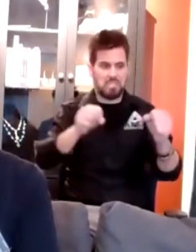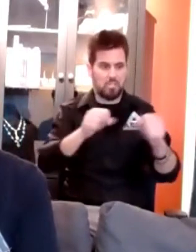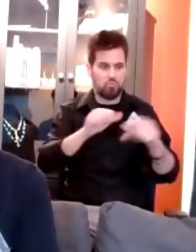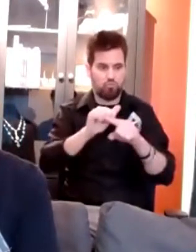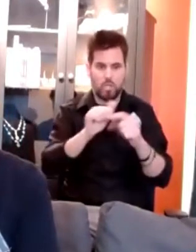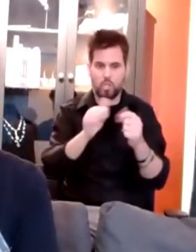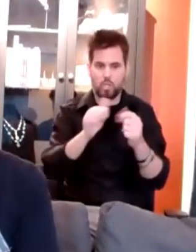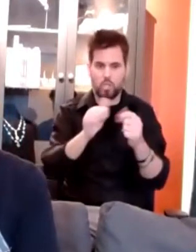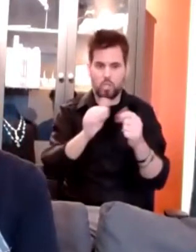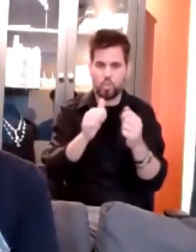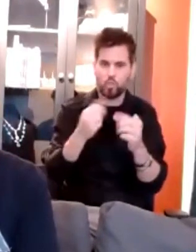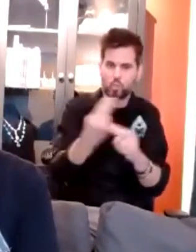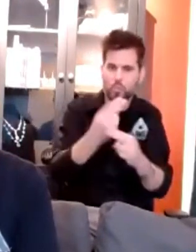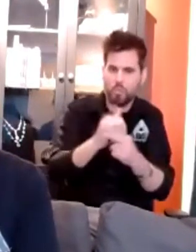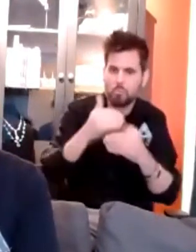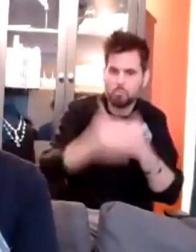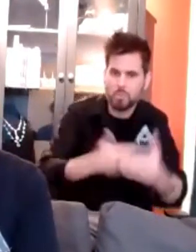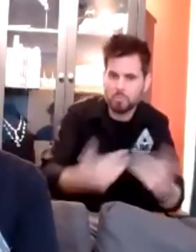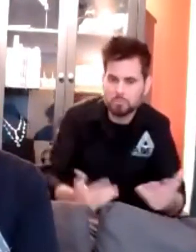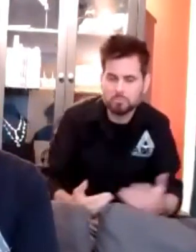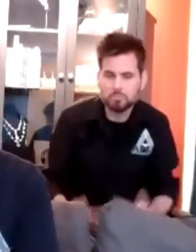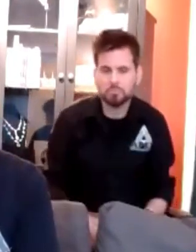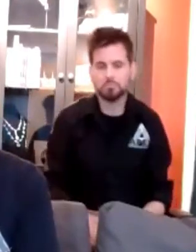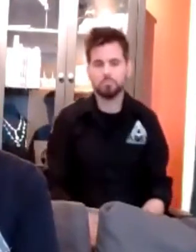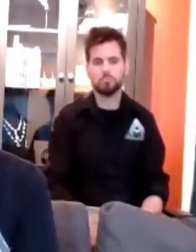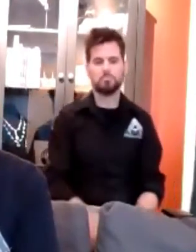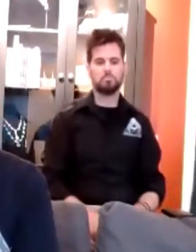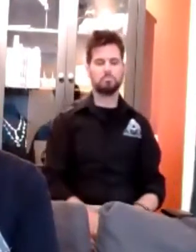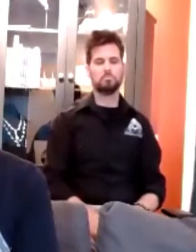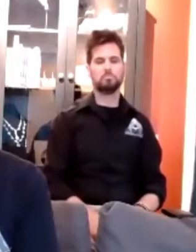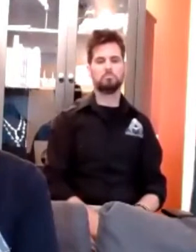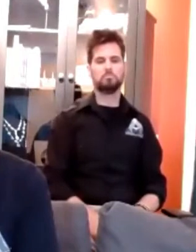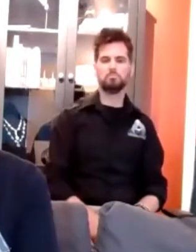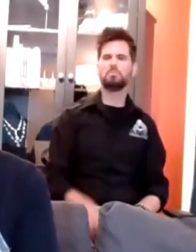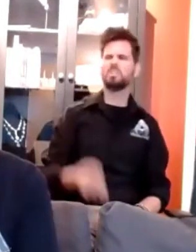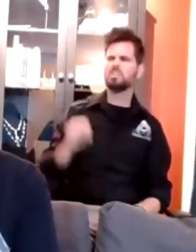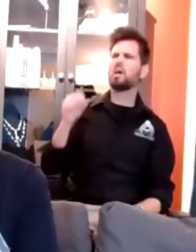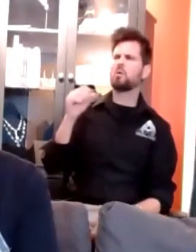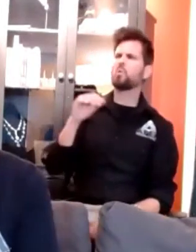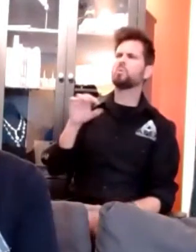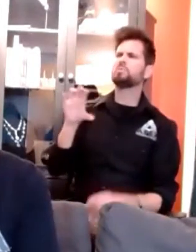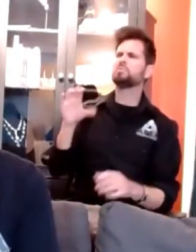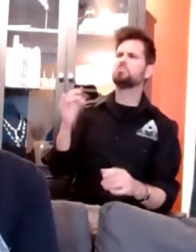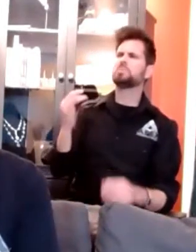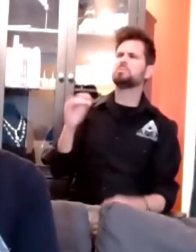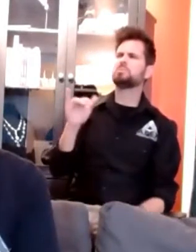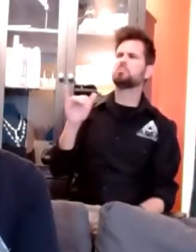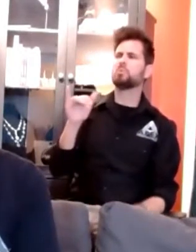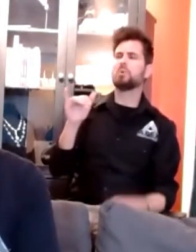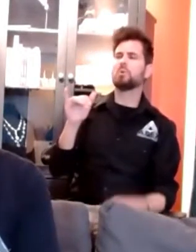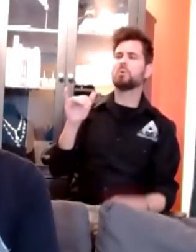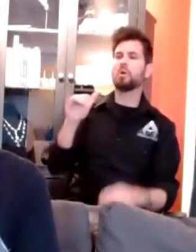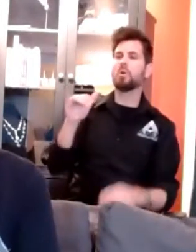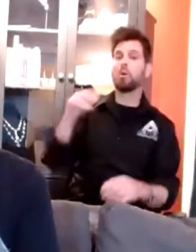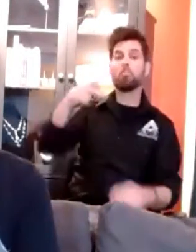Yeah, that's great. We had a similar at our house as well, but that's amazing how they learn that. Well, yeah.